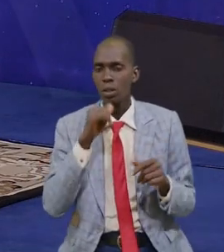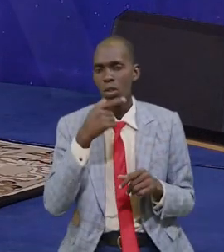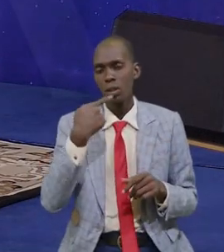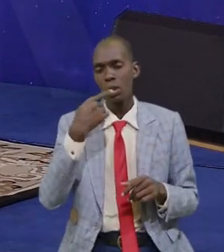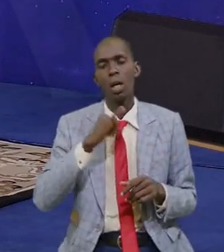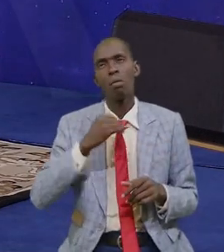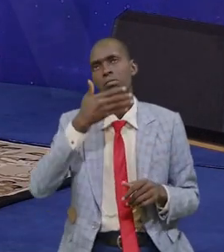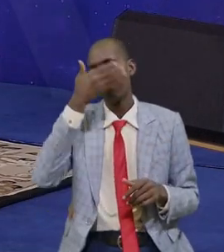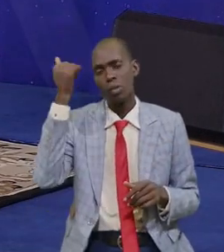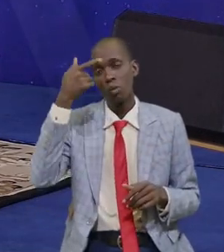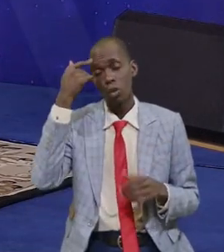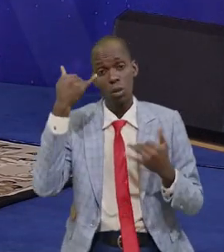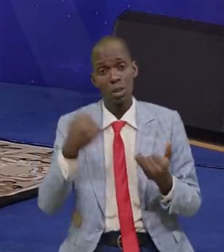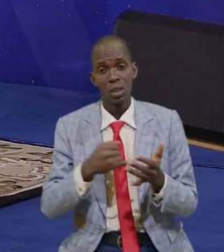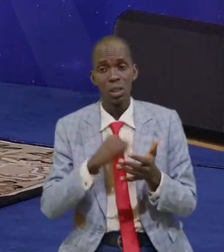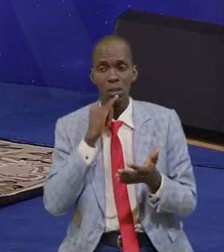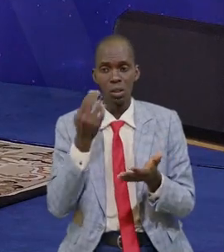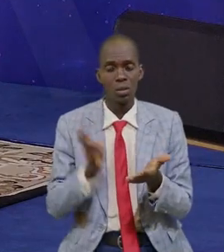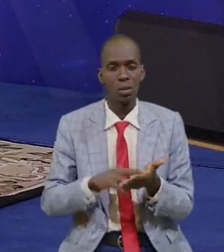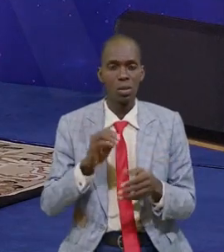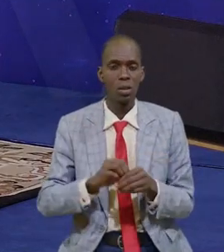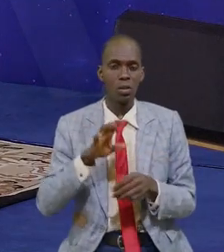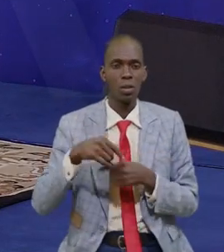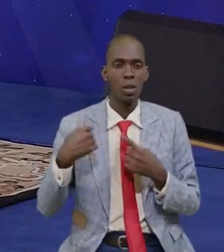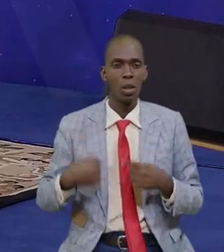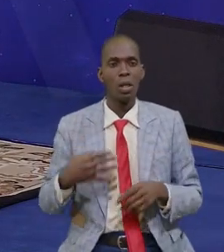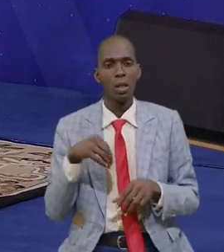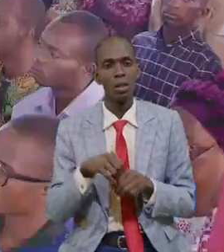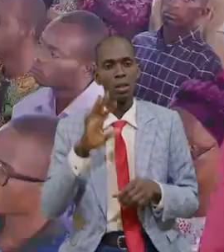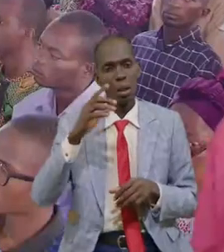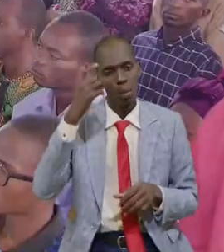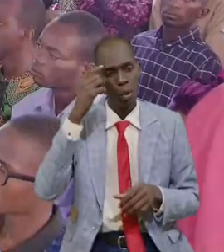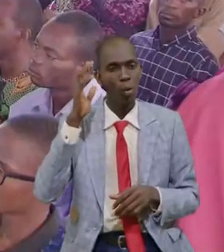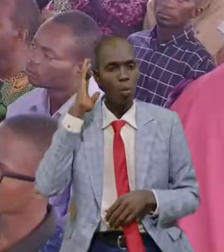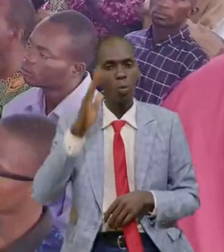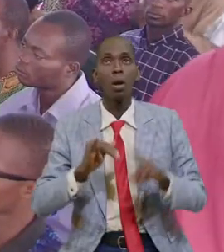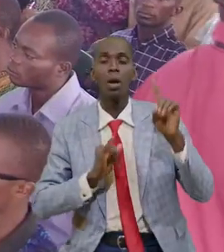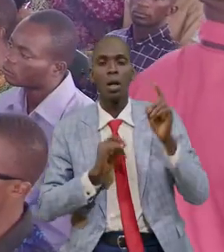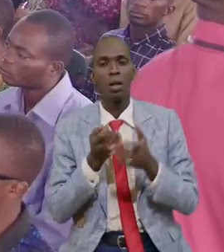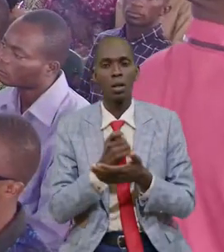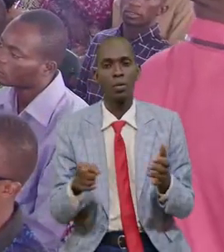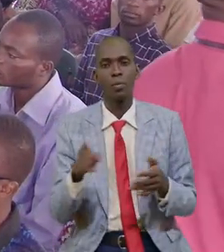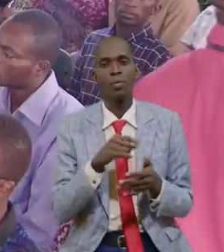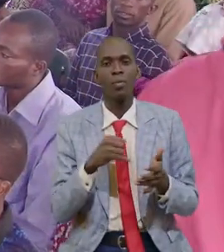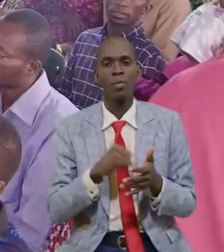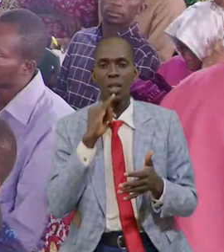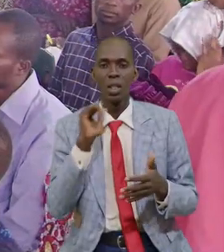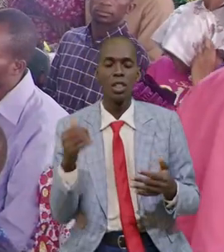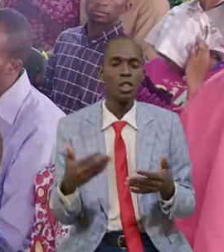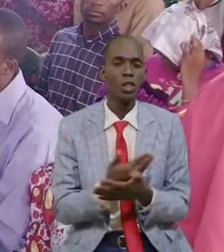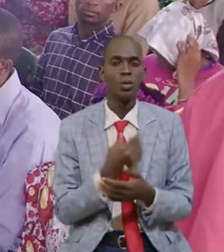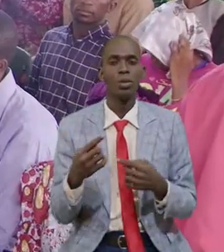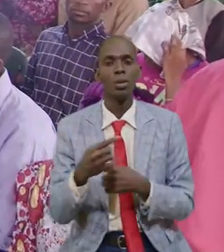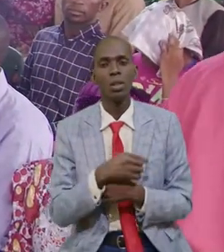And in their minds will I write them. It's a new day. It's a new dispensation. It's a